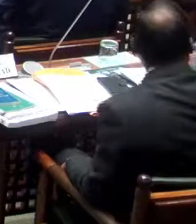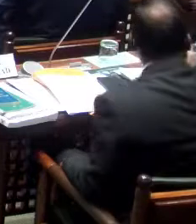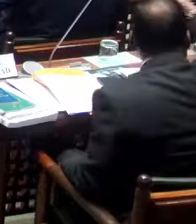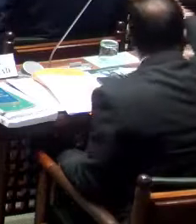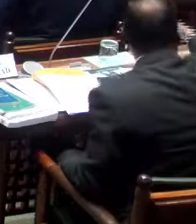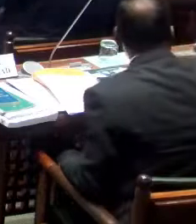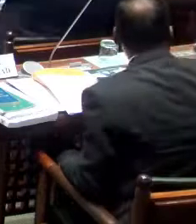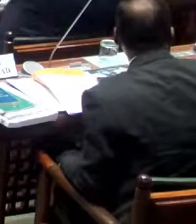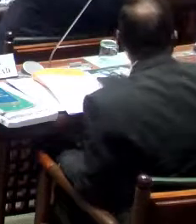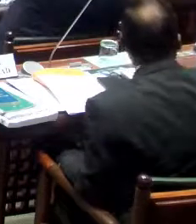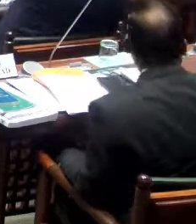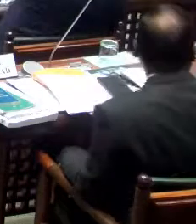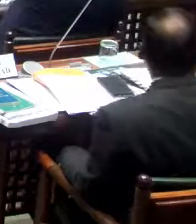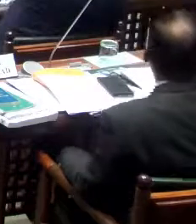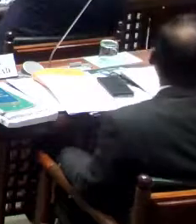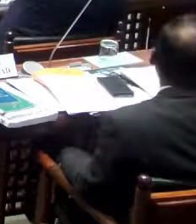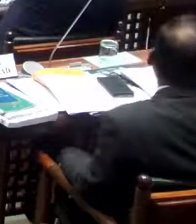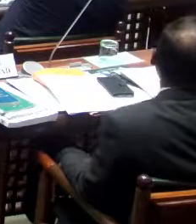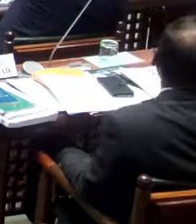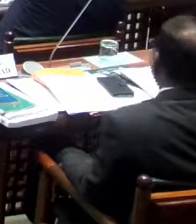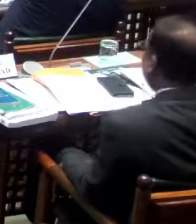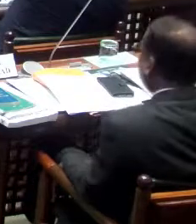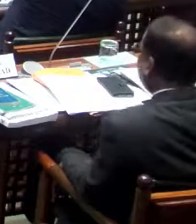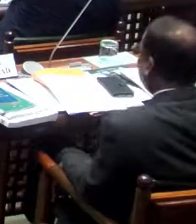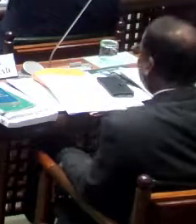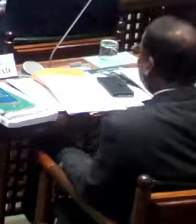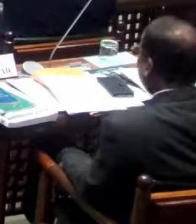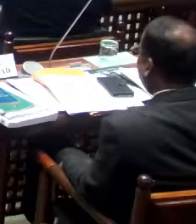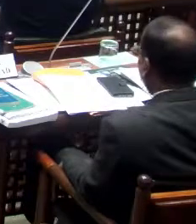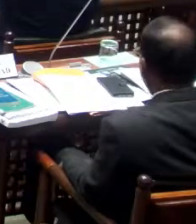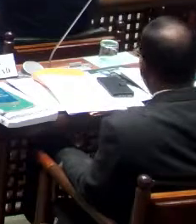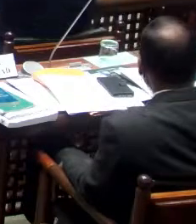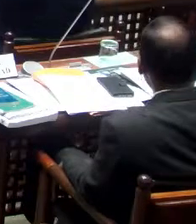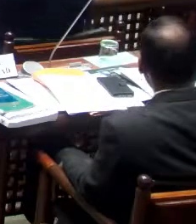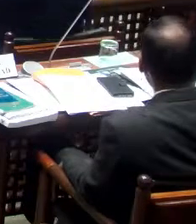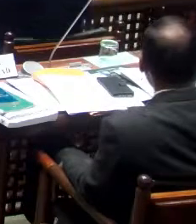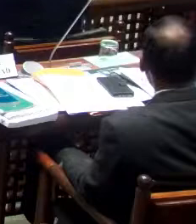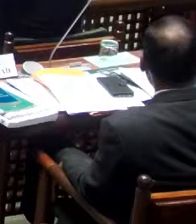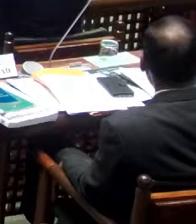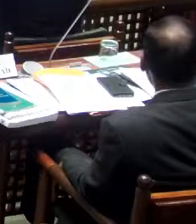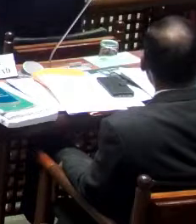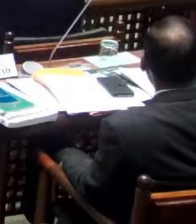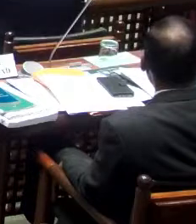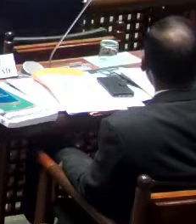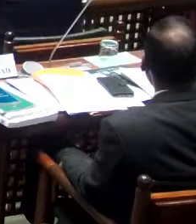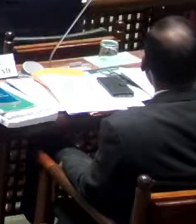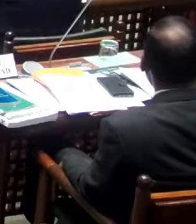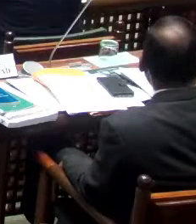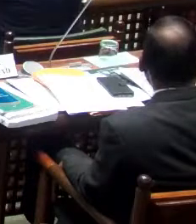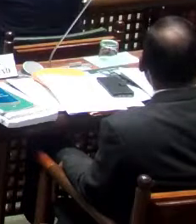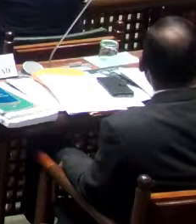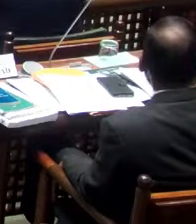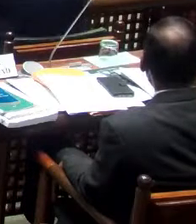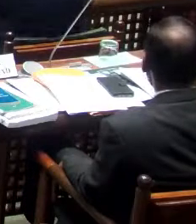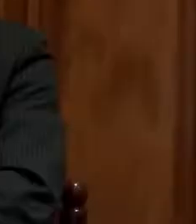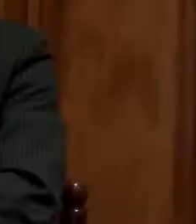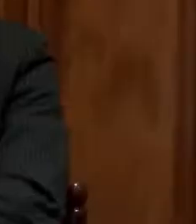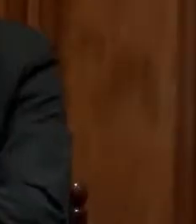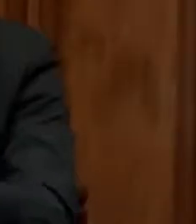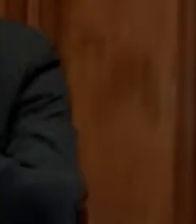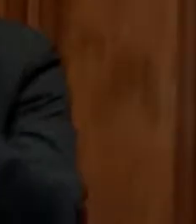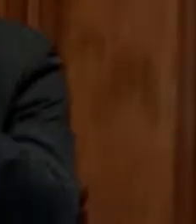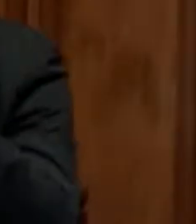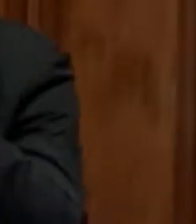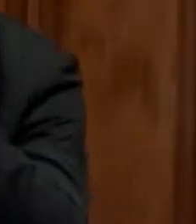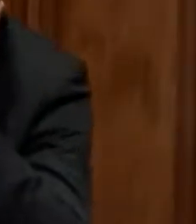in taxes and charges and fees that I believe